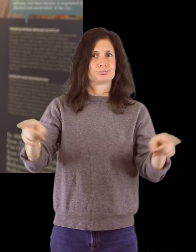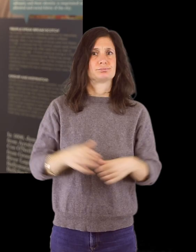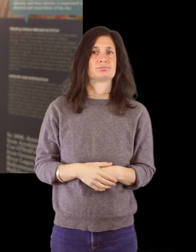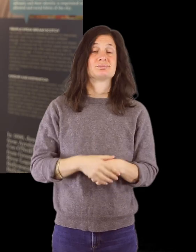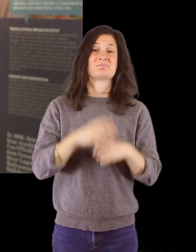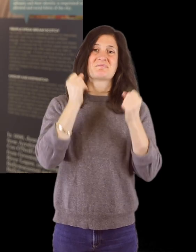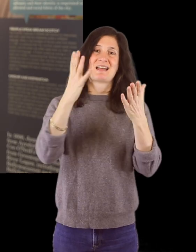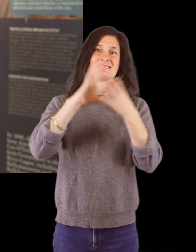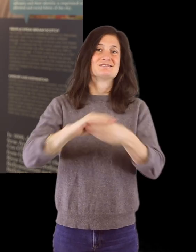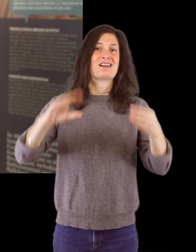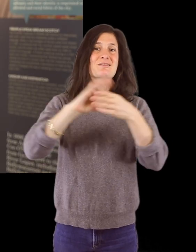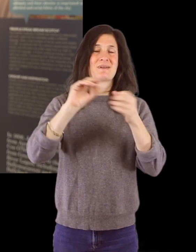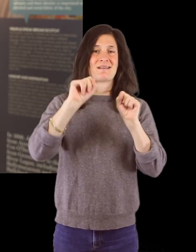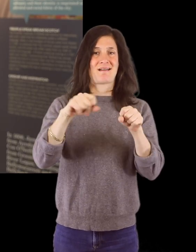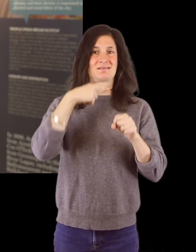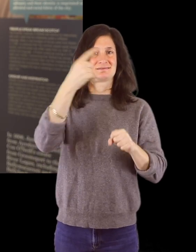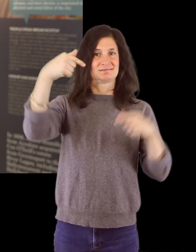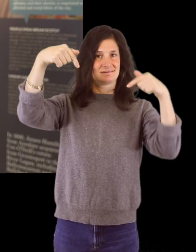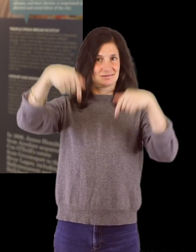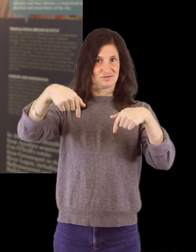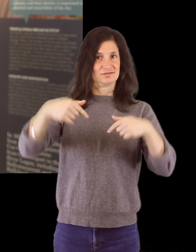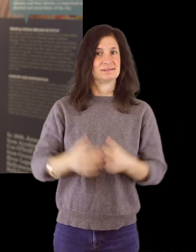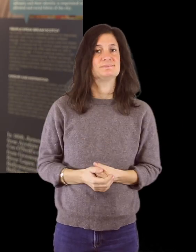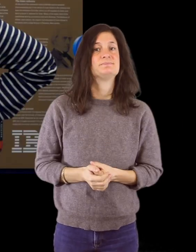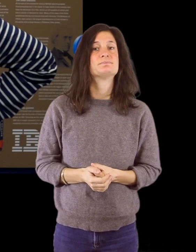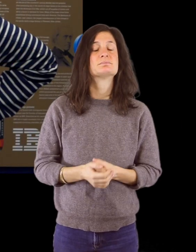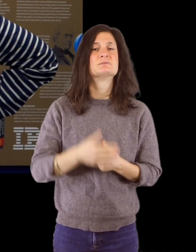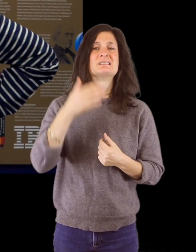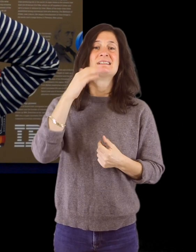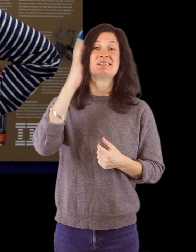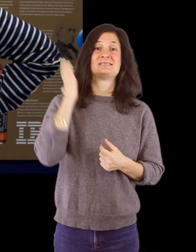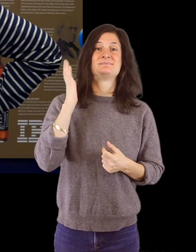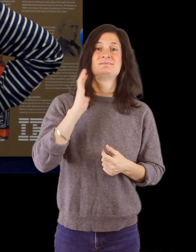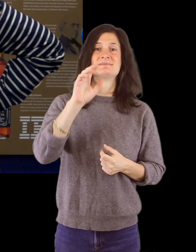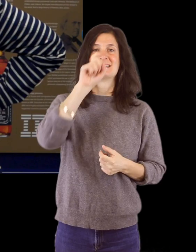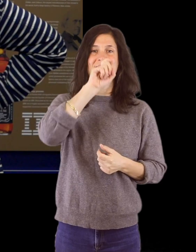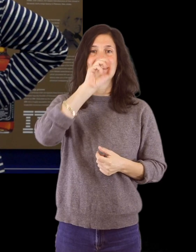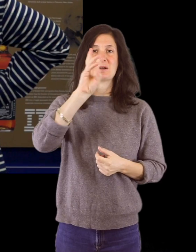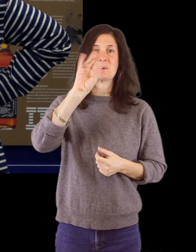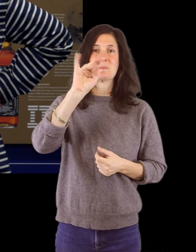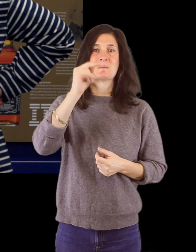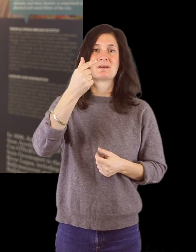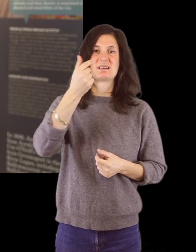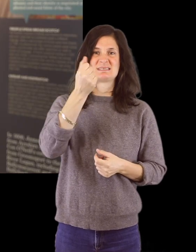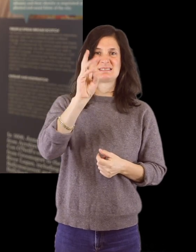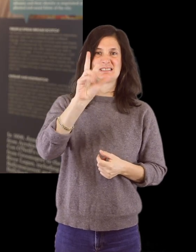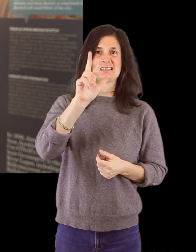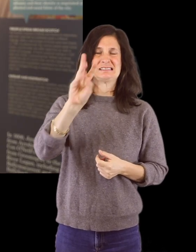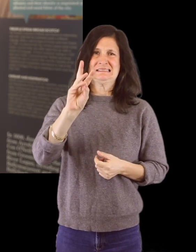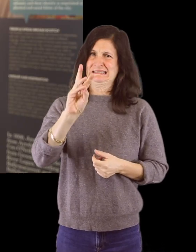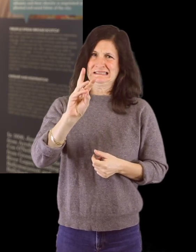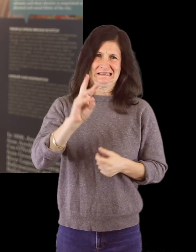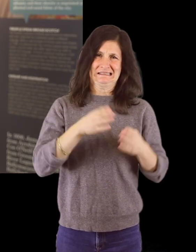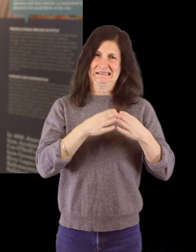provides a space where lots of the elements from this amazing story can be told. From the ill-fated voyage of the Eagle Wing